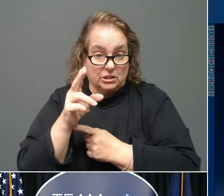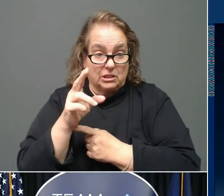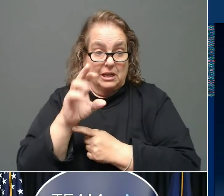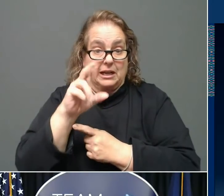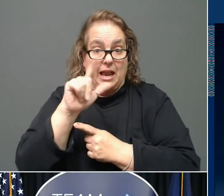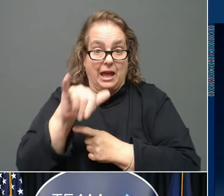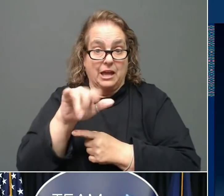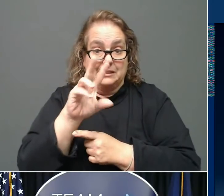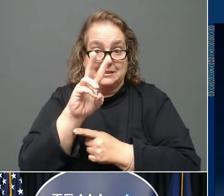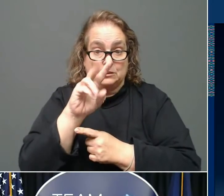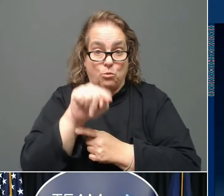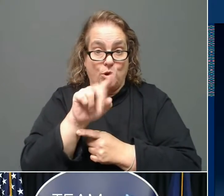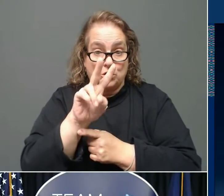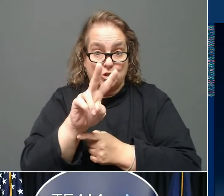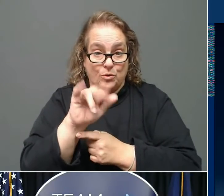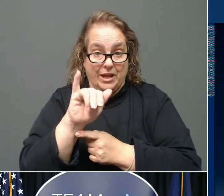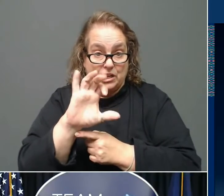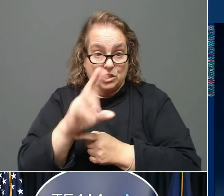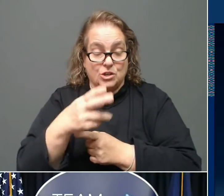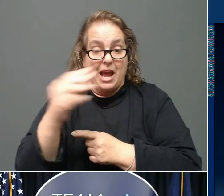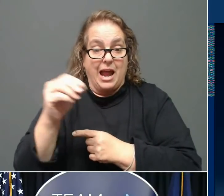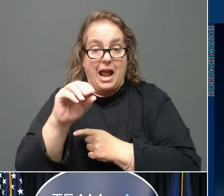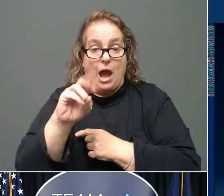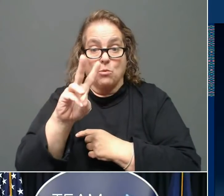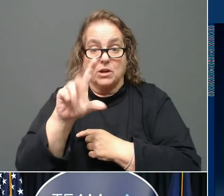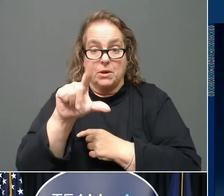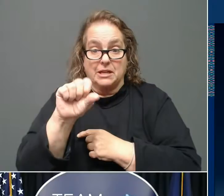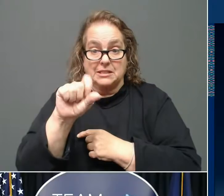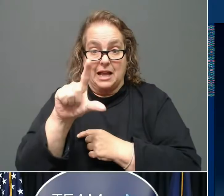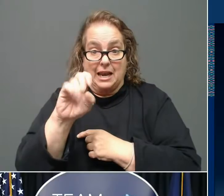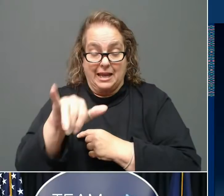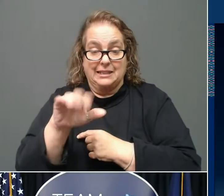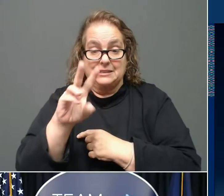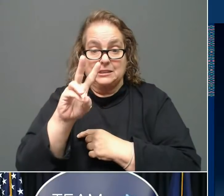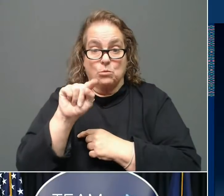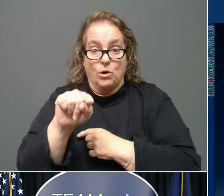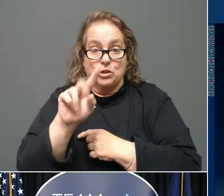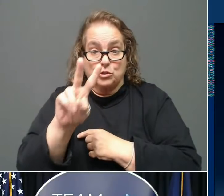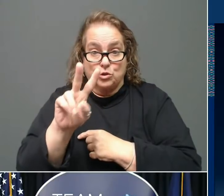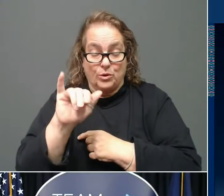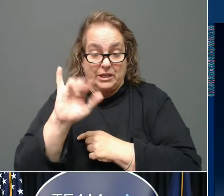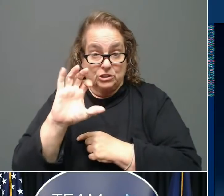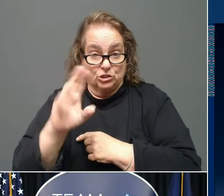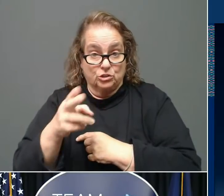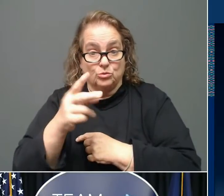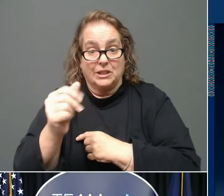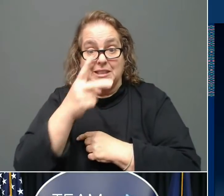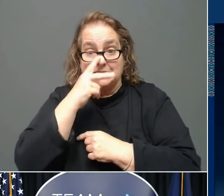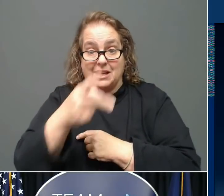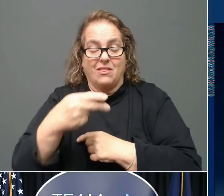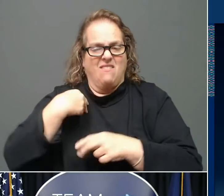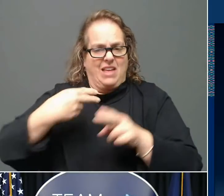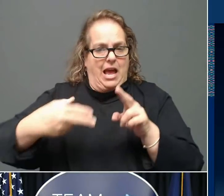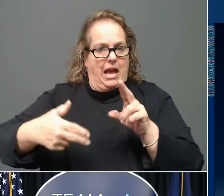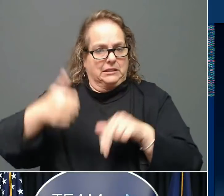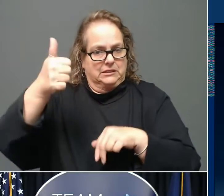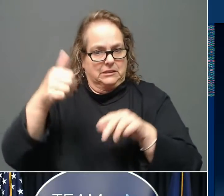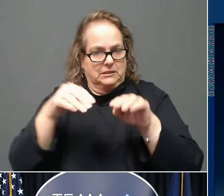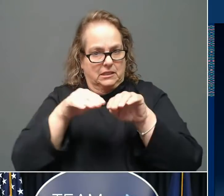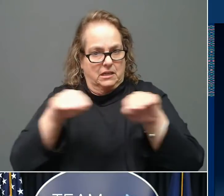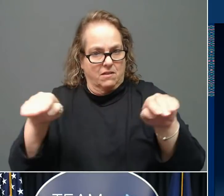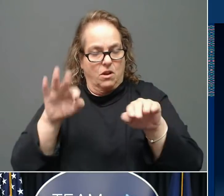inches, and Owsley at 6 inches. And you can see that these have sustained the highest levels throughout this